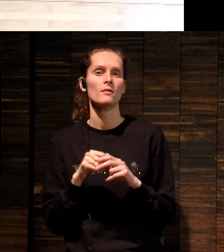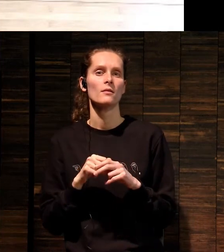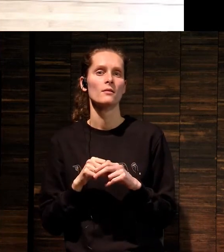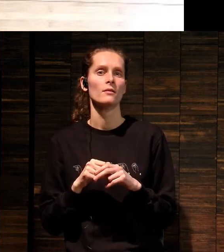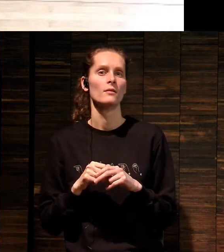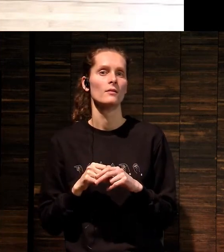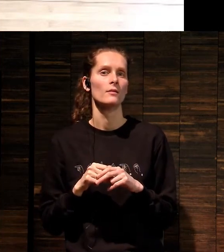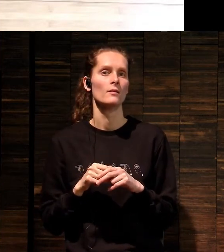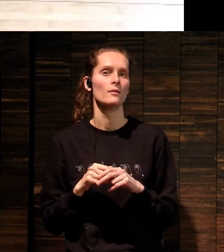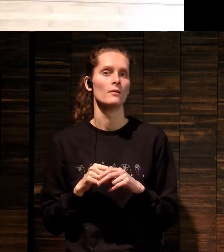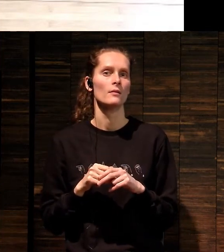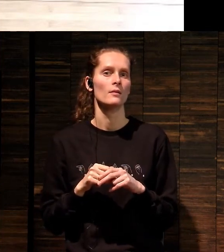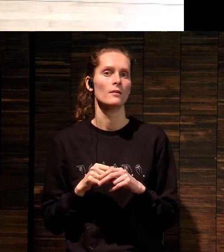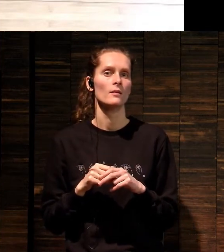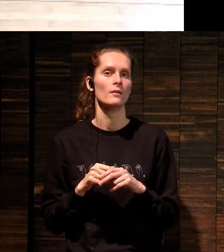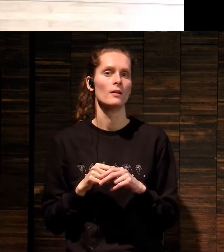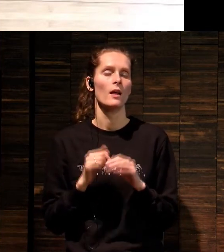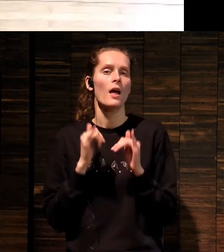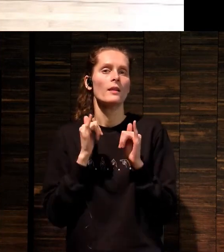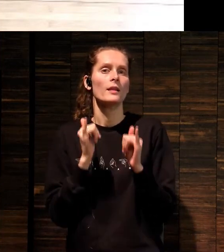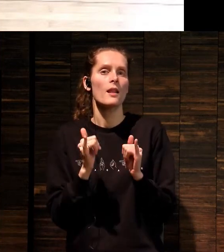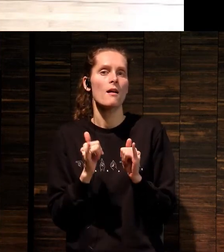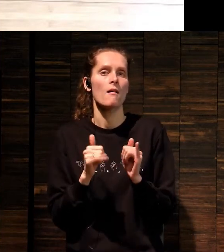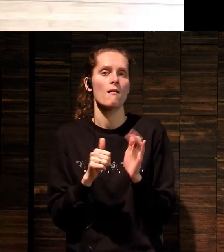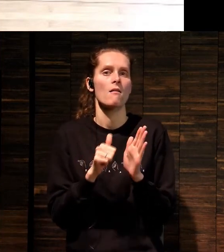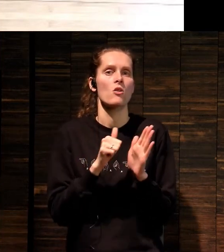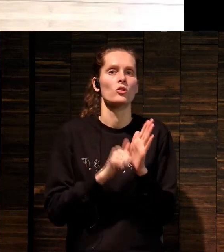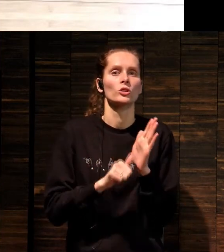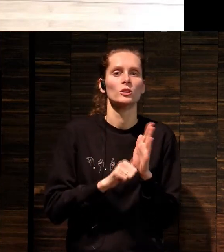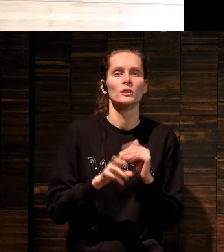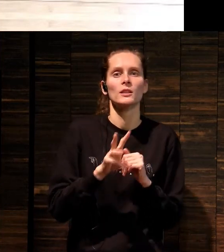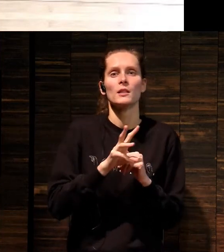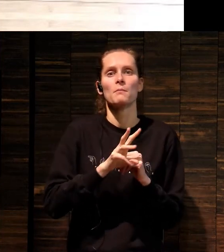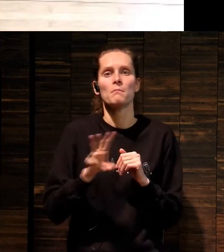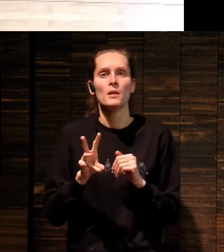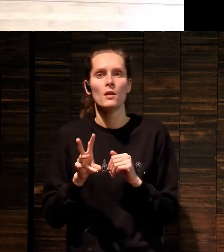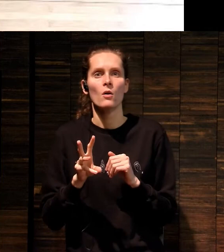60 million of people with disabilities.